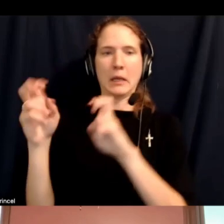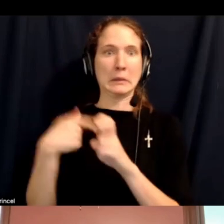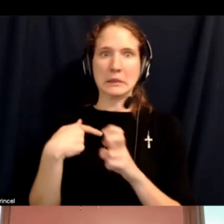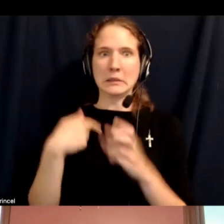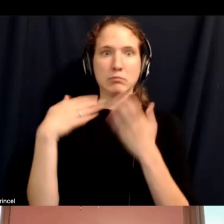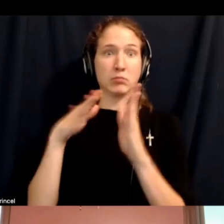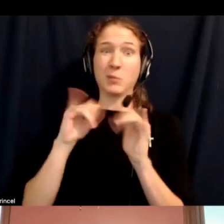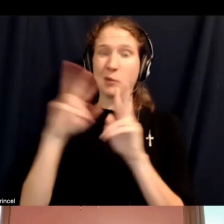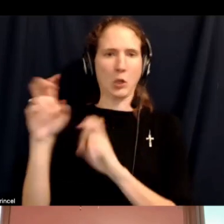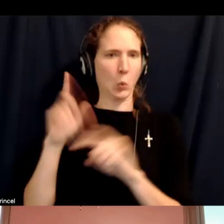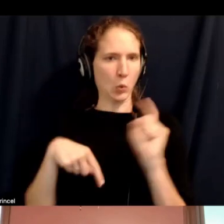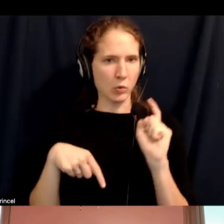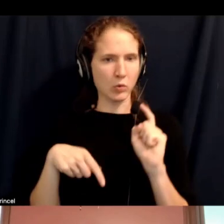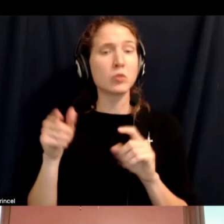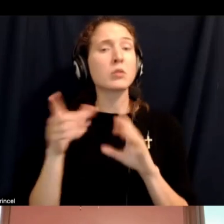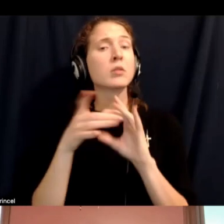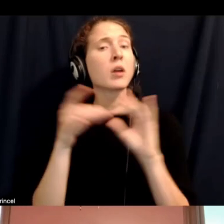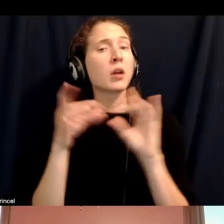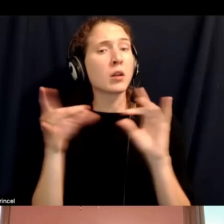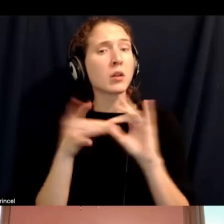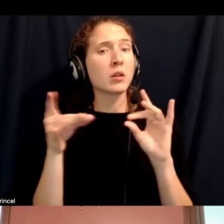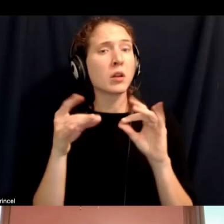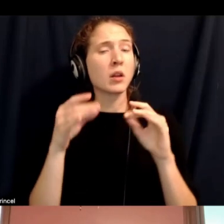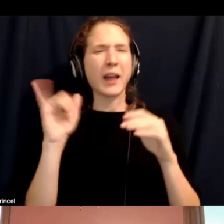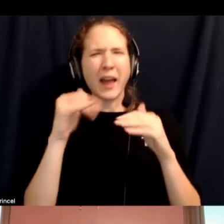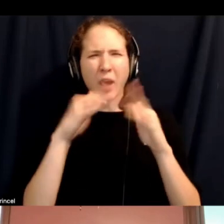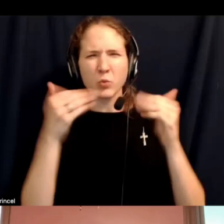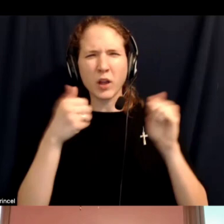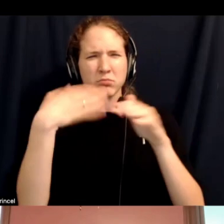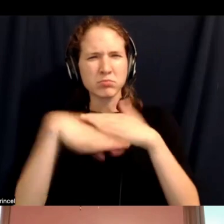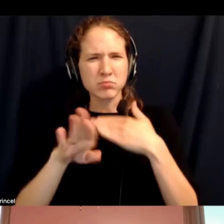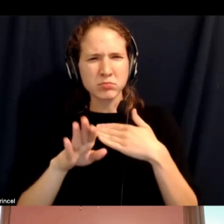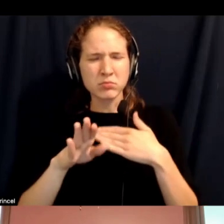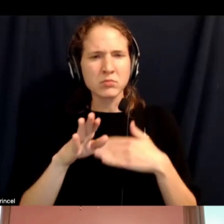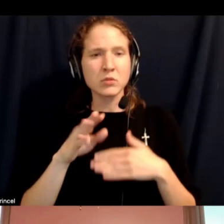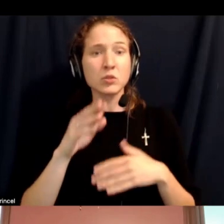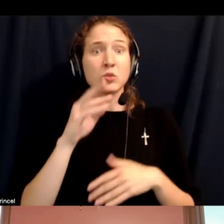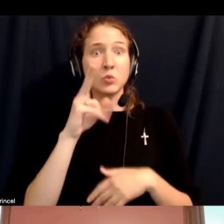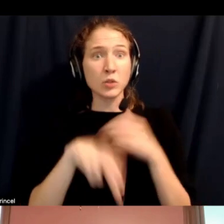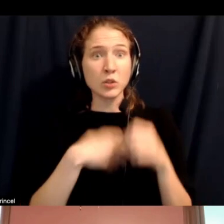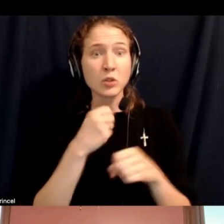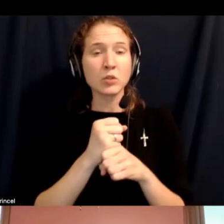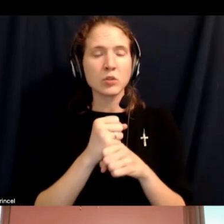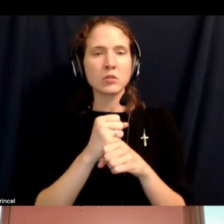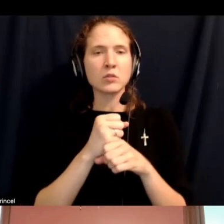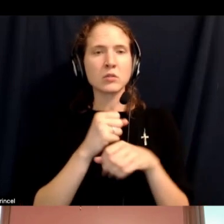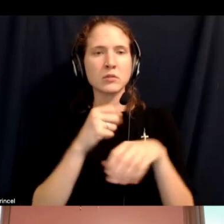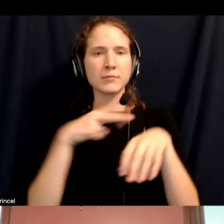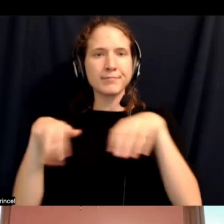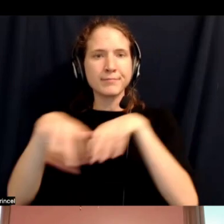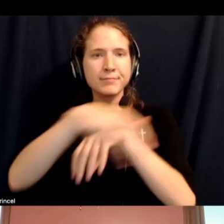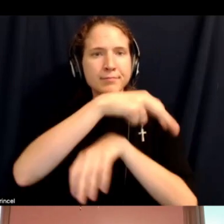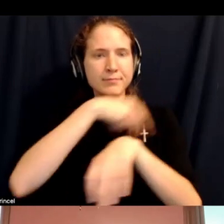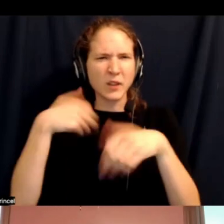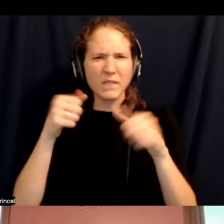said it was like a house that she was trying to get into. And she spent 2 years circling that house, figuring out, how do I get into this house that I